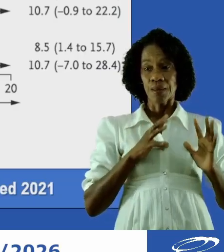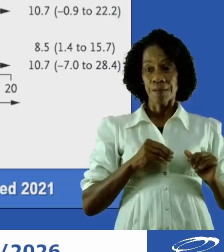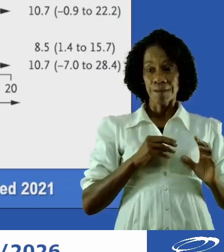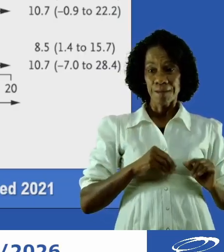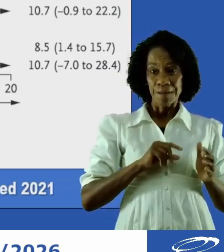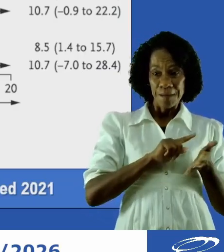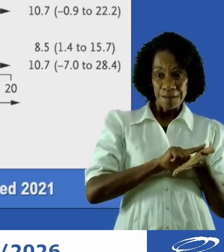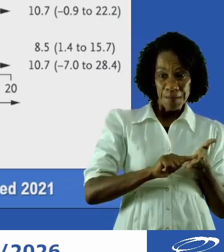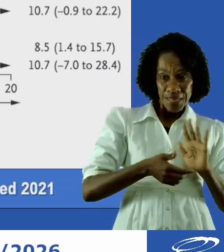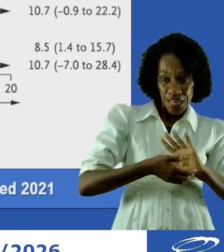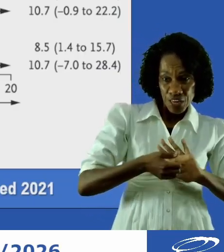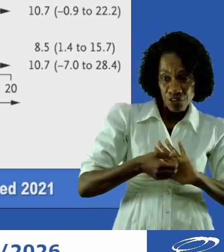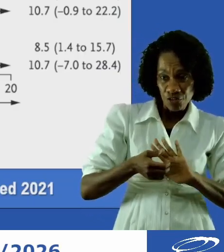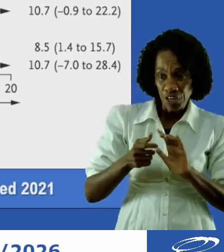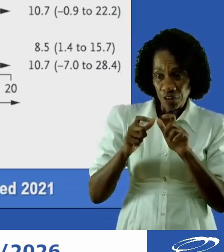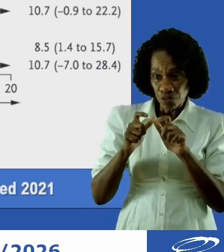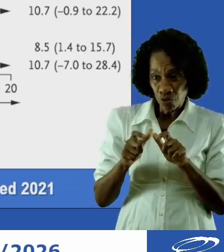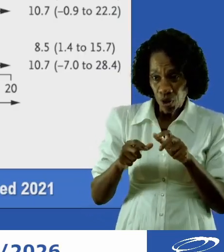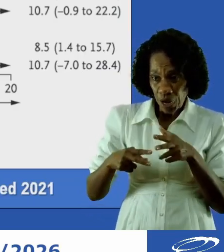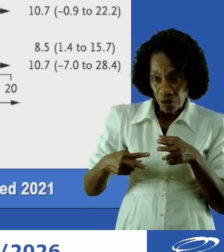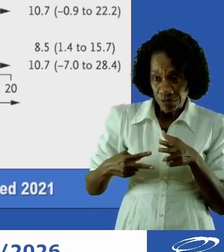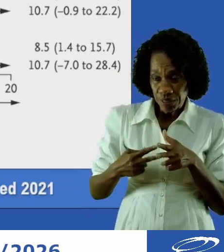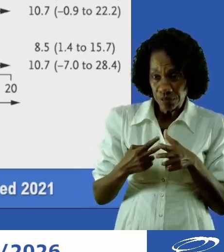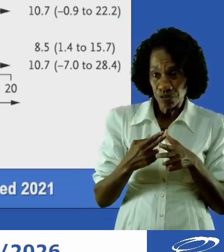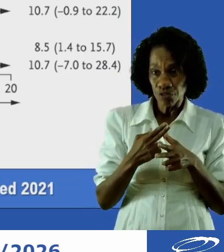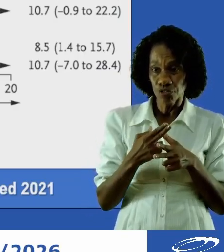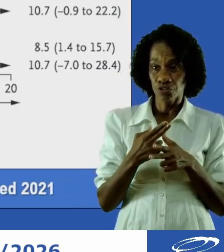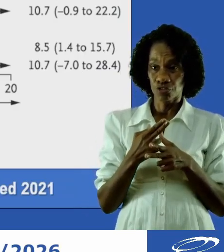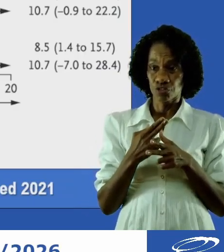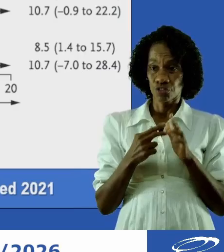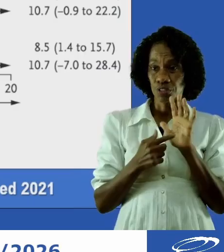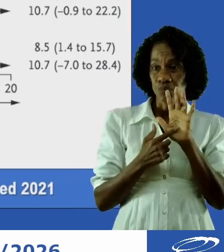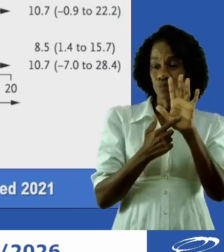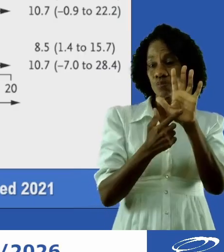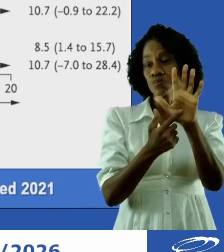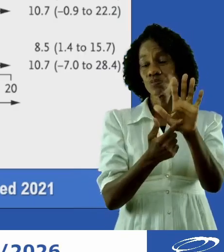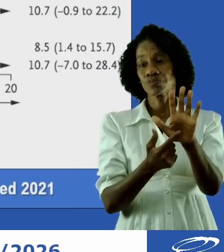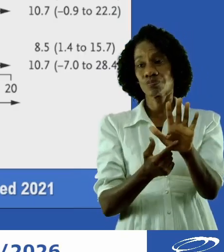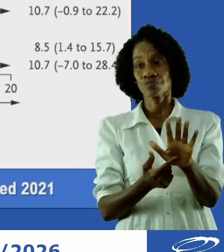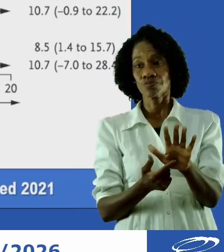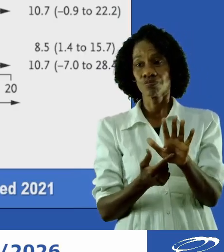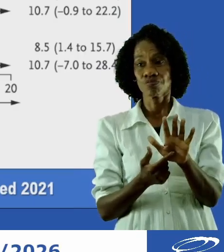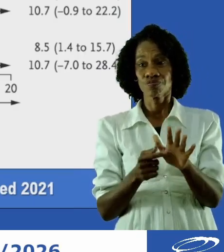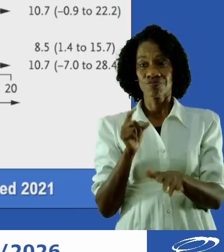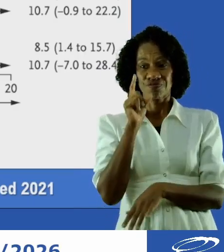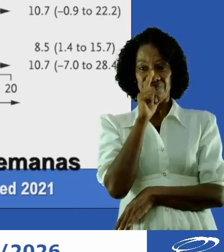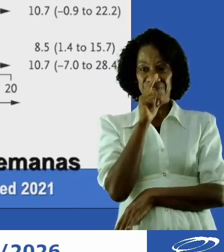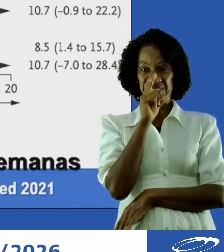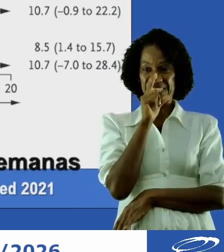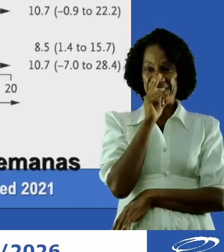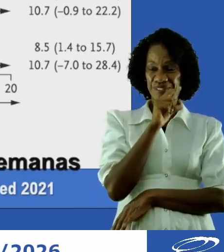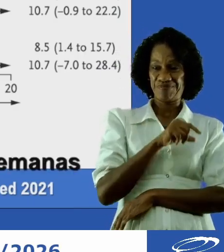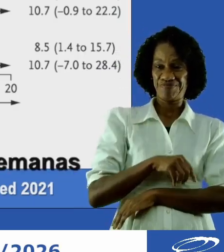was, as we can see here, the failure rate was 14% in 12 weeks and